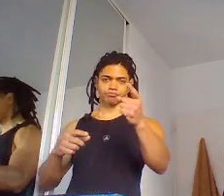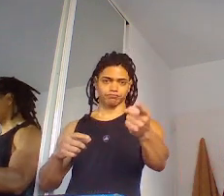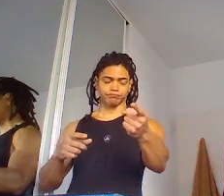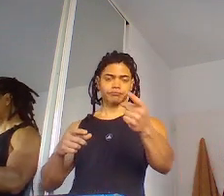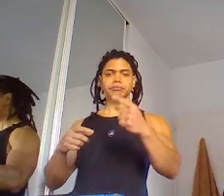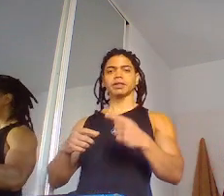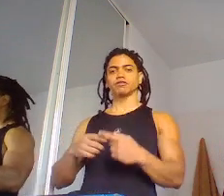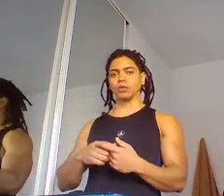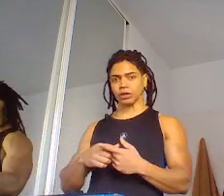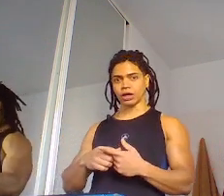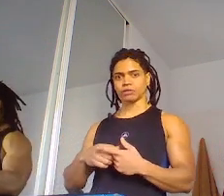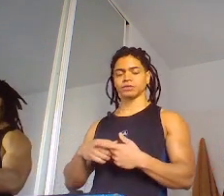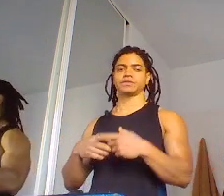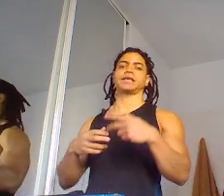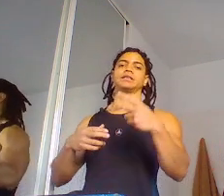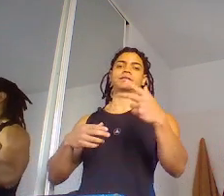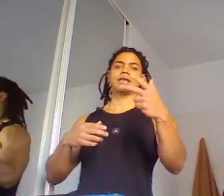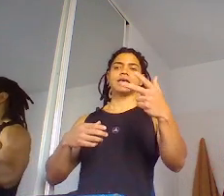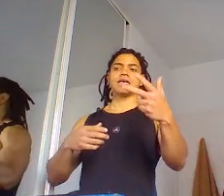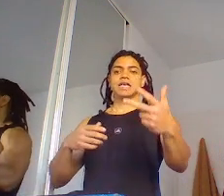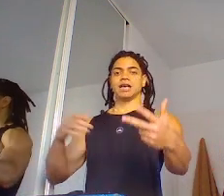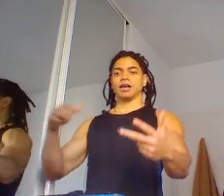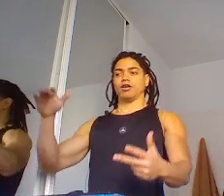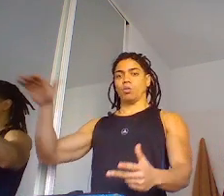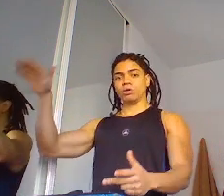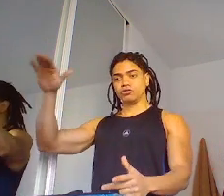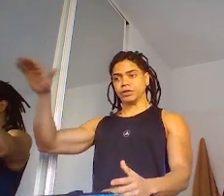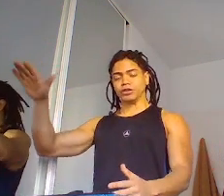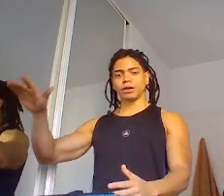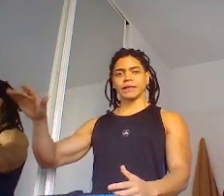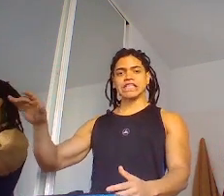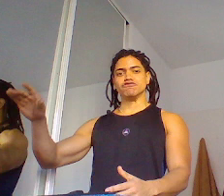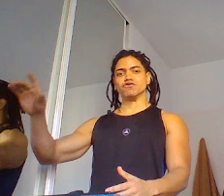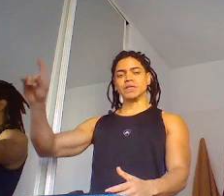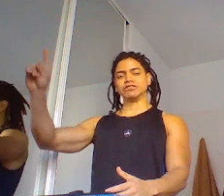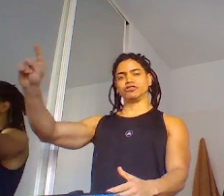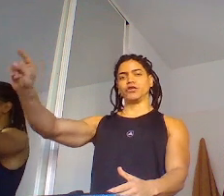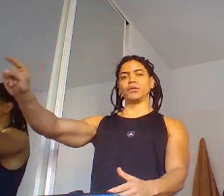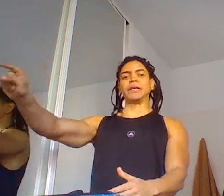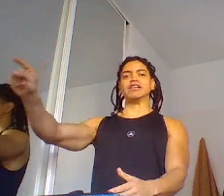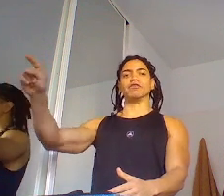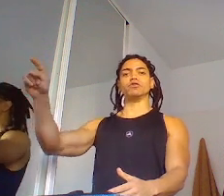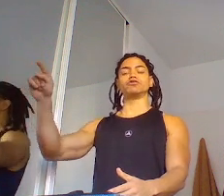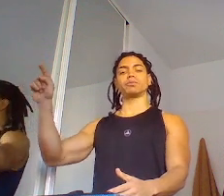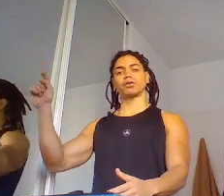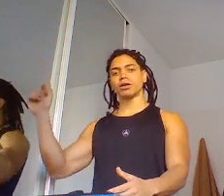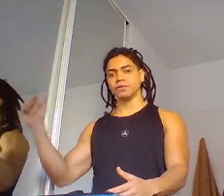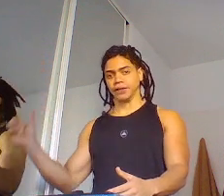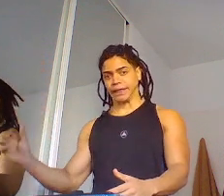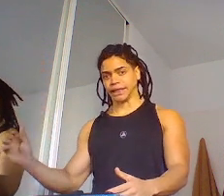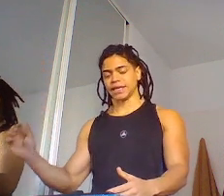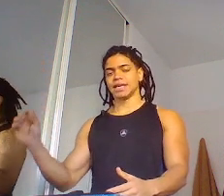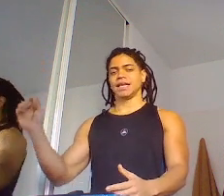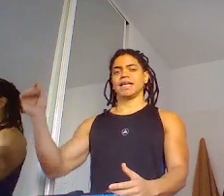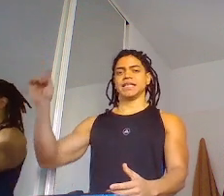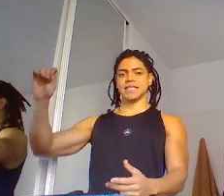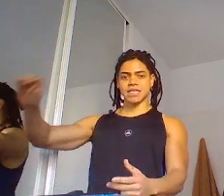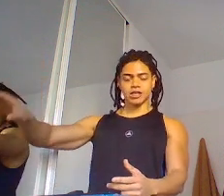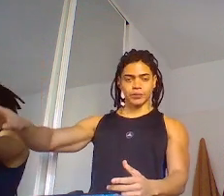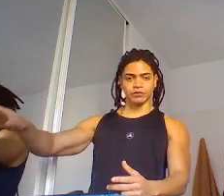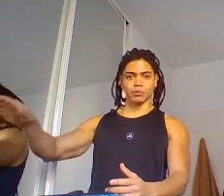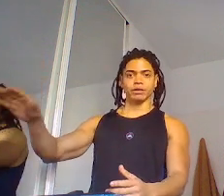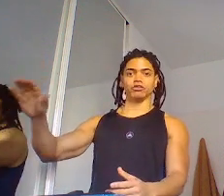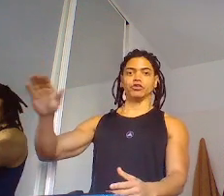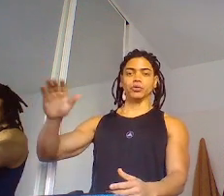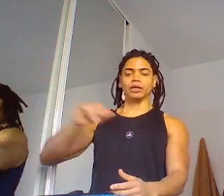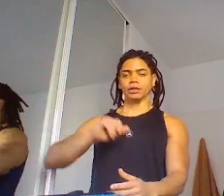time. So the cost of sales, once you deduct that, you reach to the gross profit, and